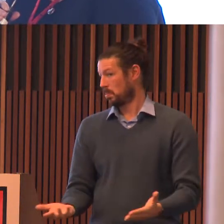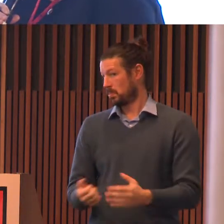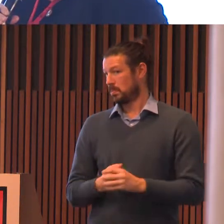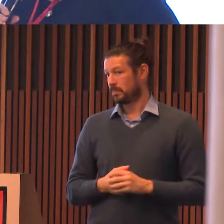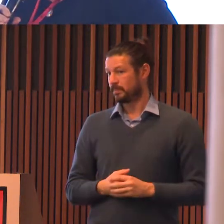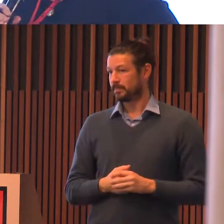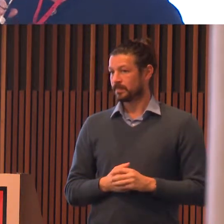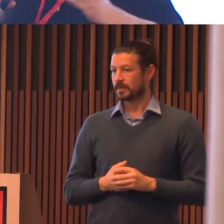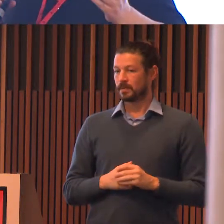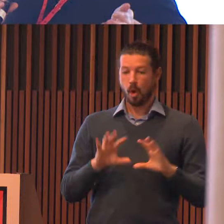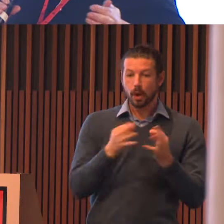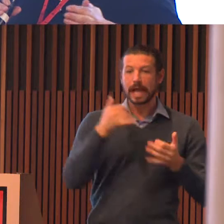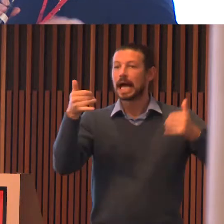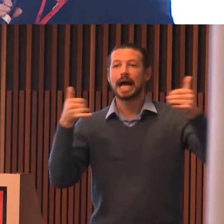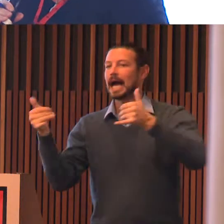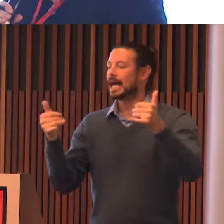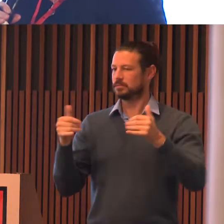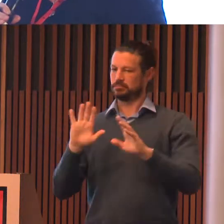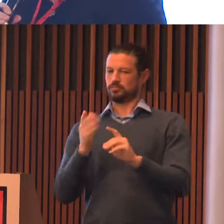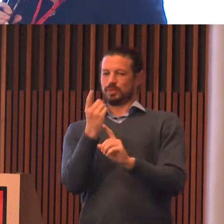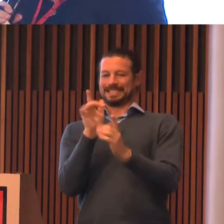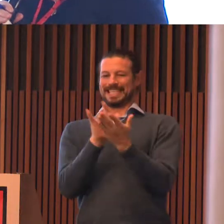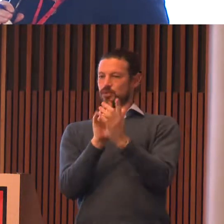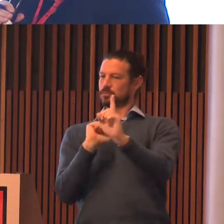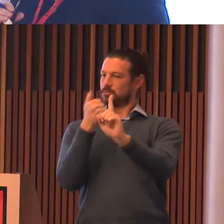The process of advocacy can be a delicate one.